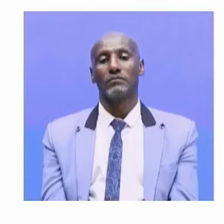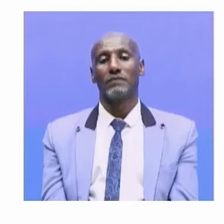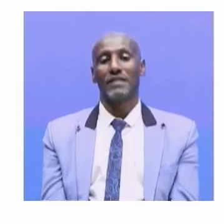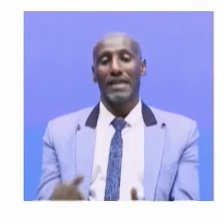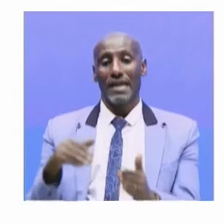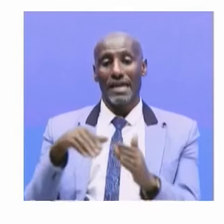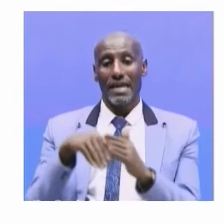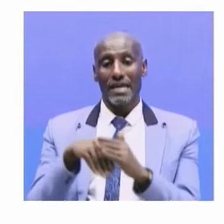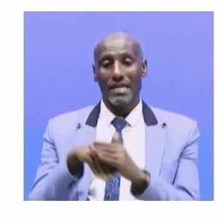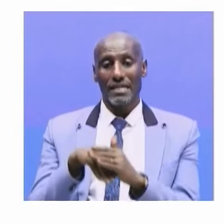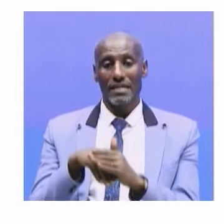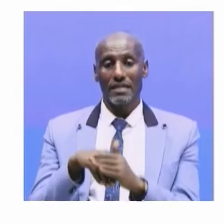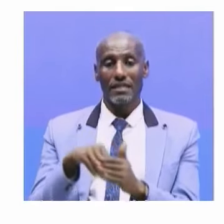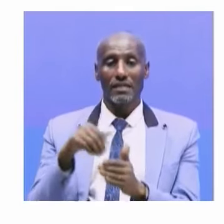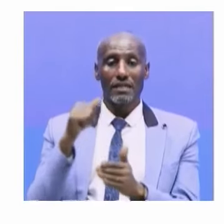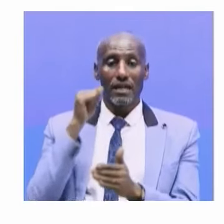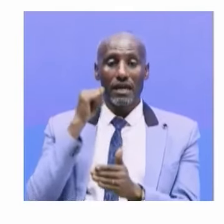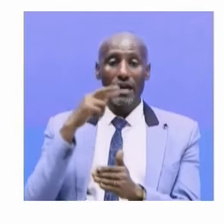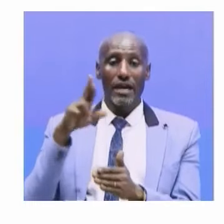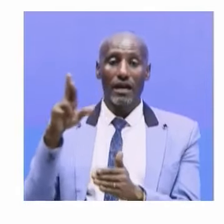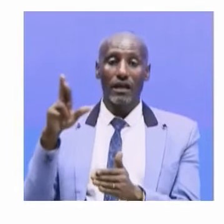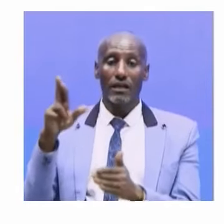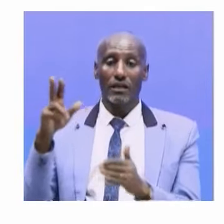in her bag.